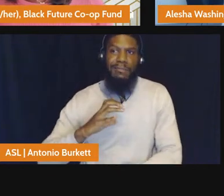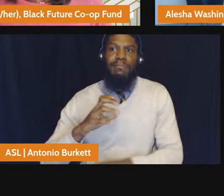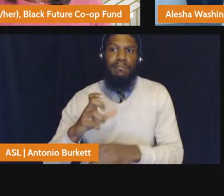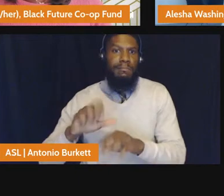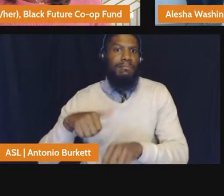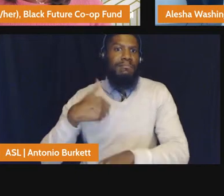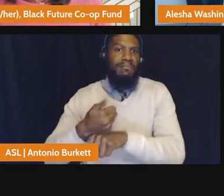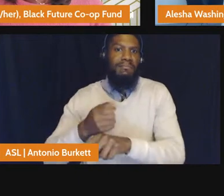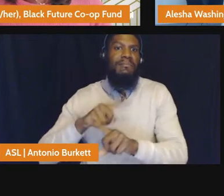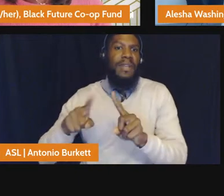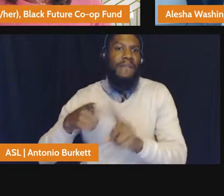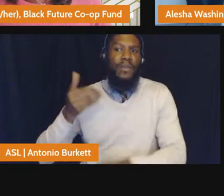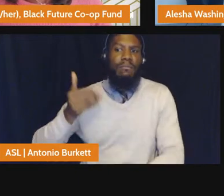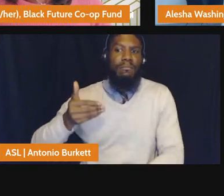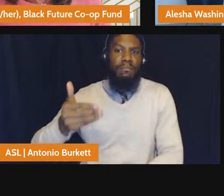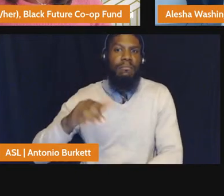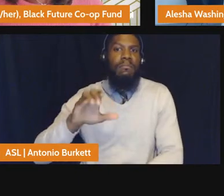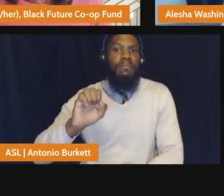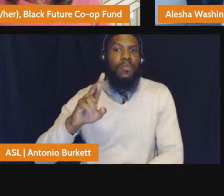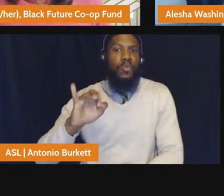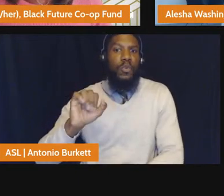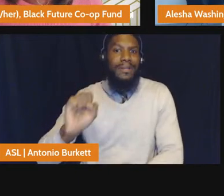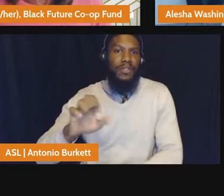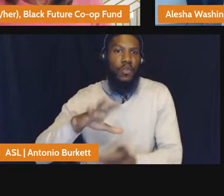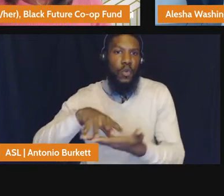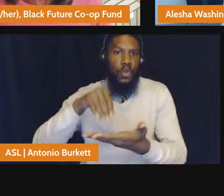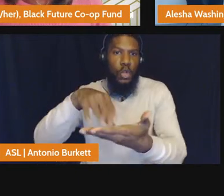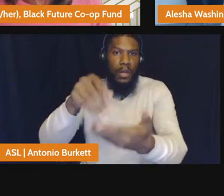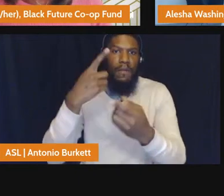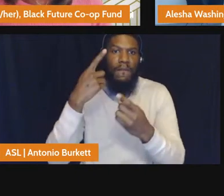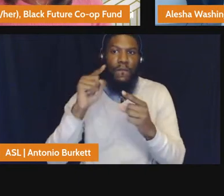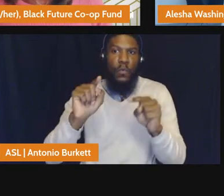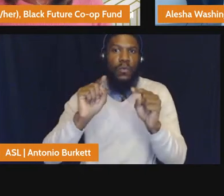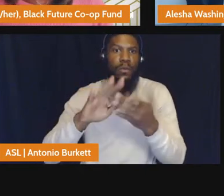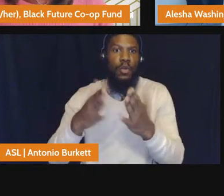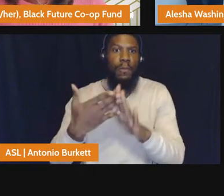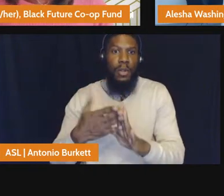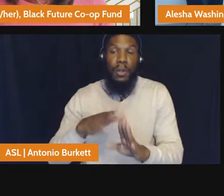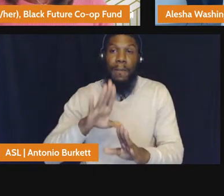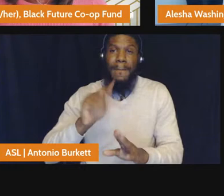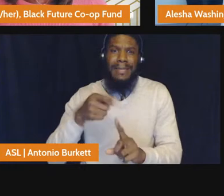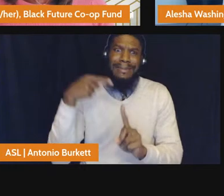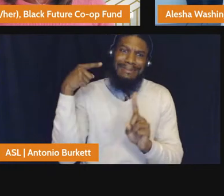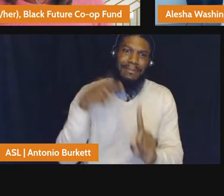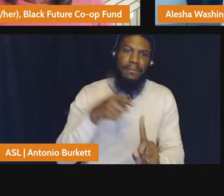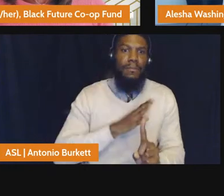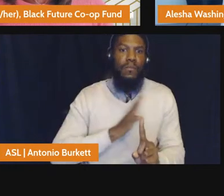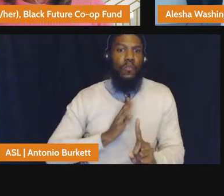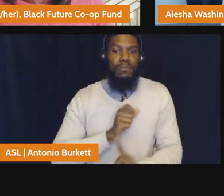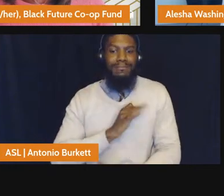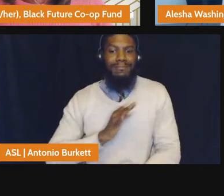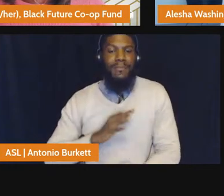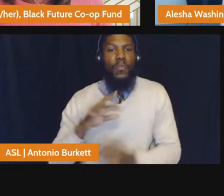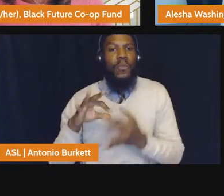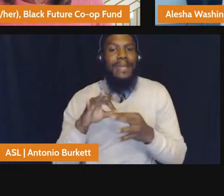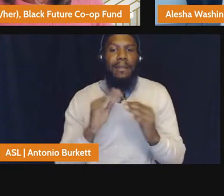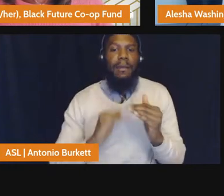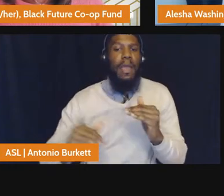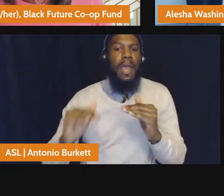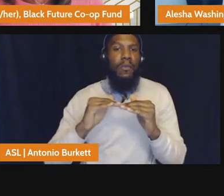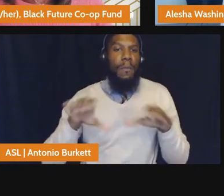for the community, but specifically for our board and our staff around equitable practices in the